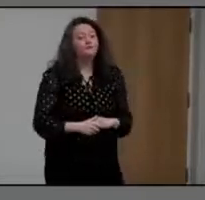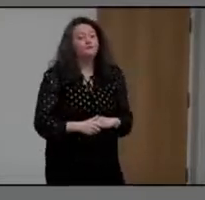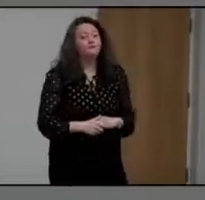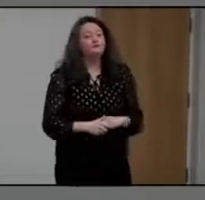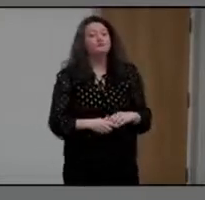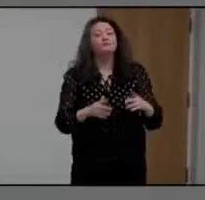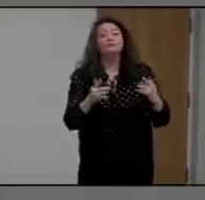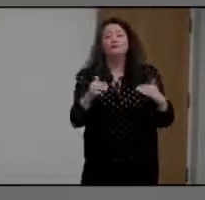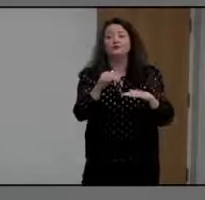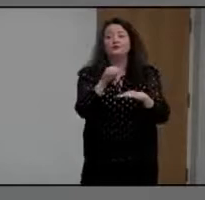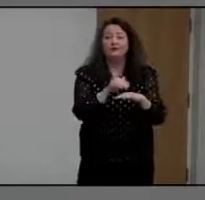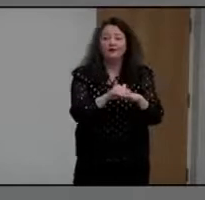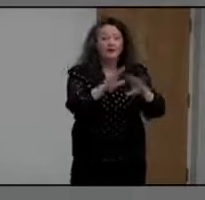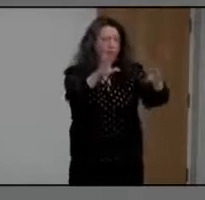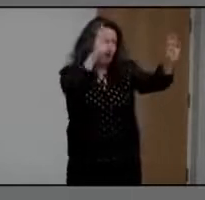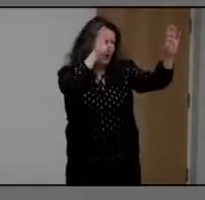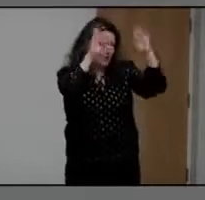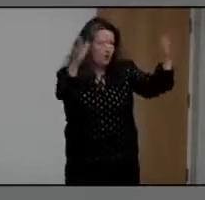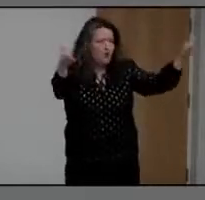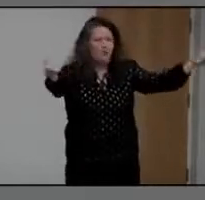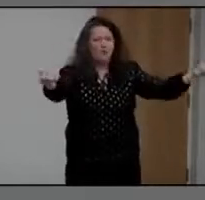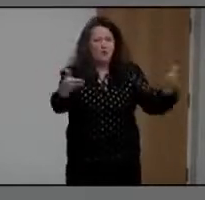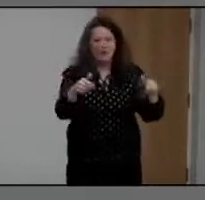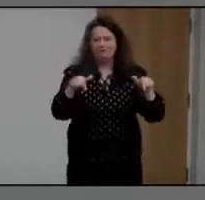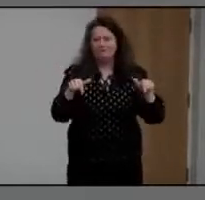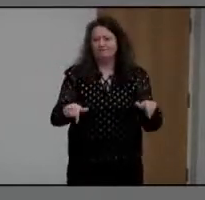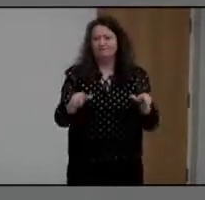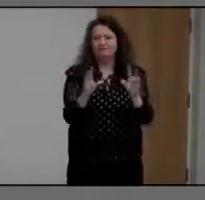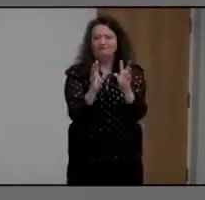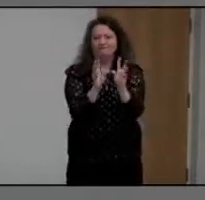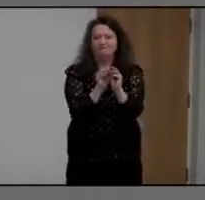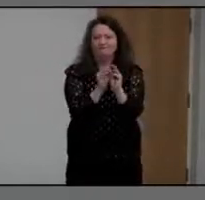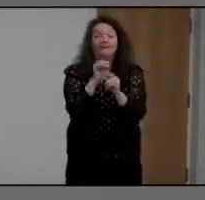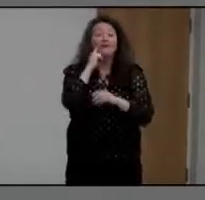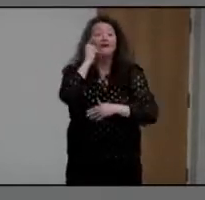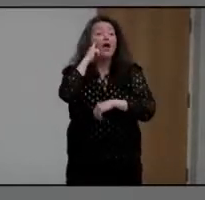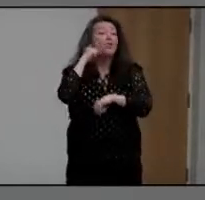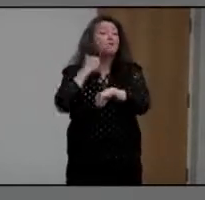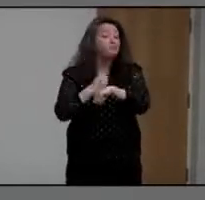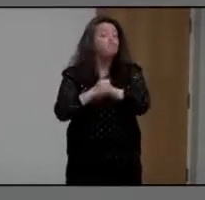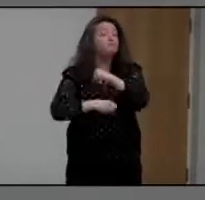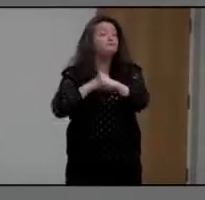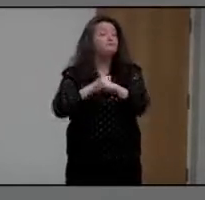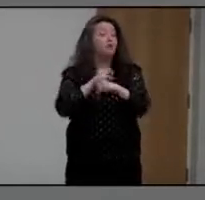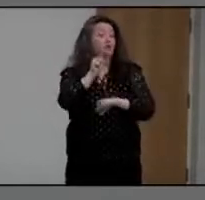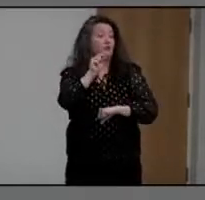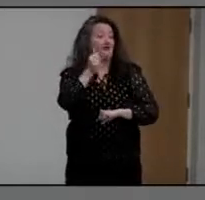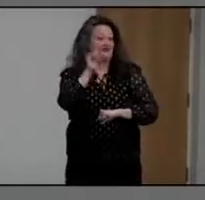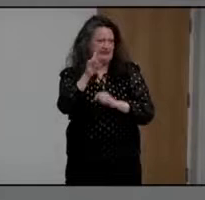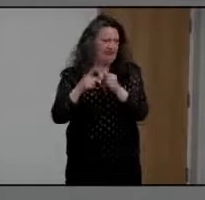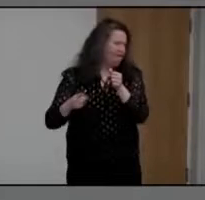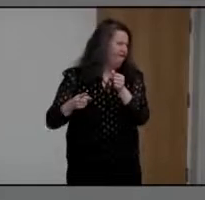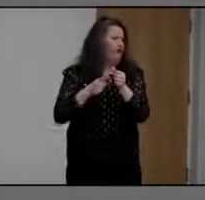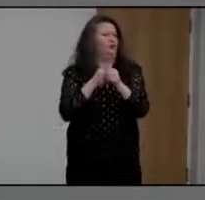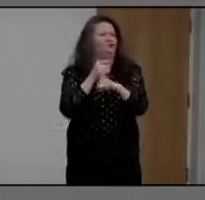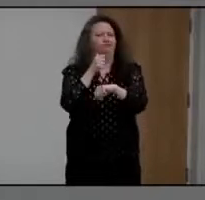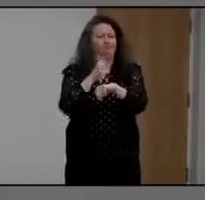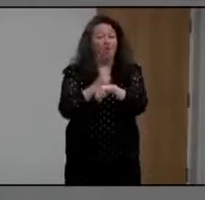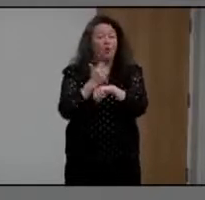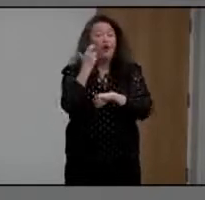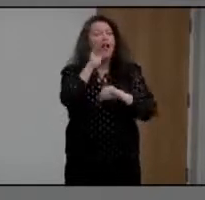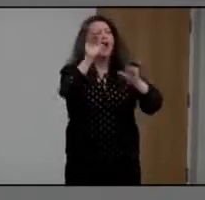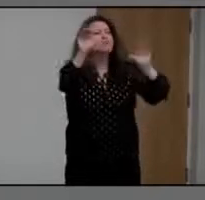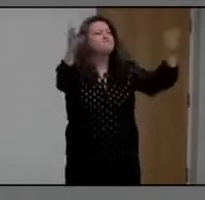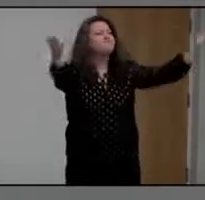you to the Chancellor's Forum. The forum was established in 2018 to invite the public to campus